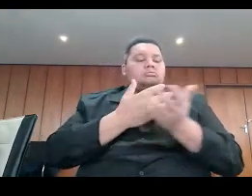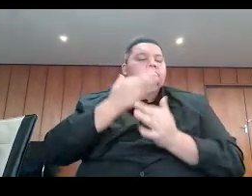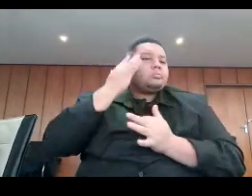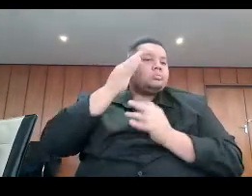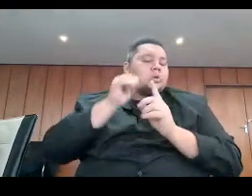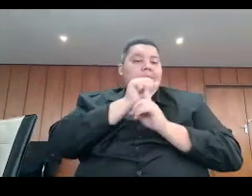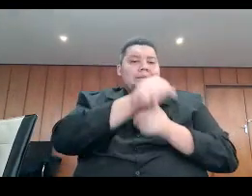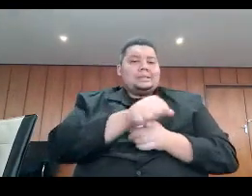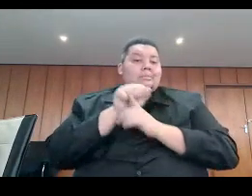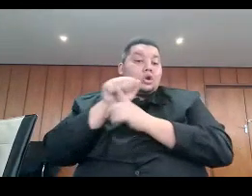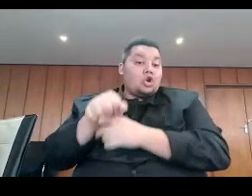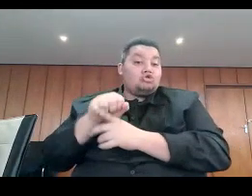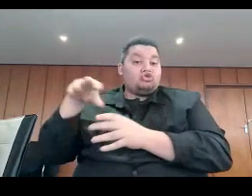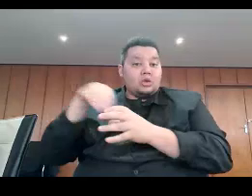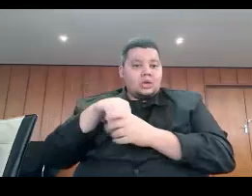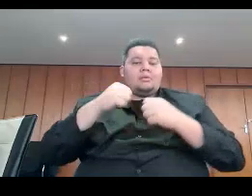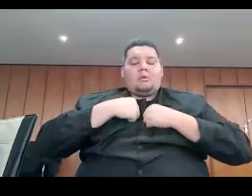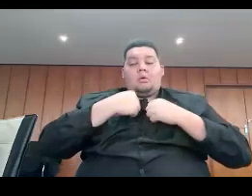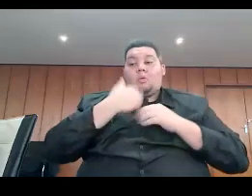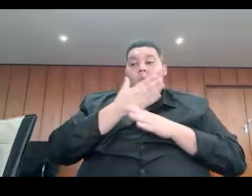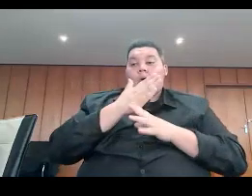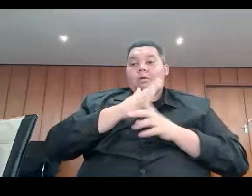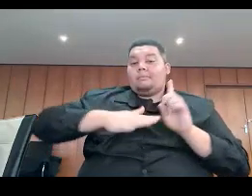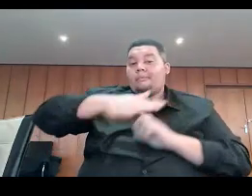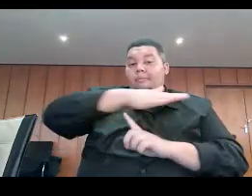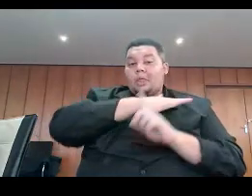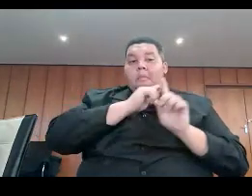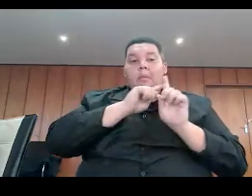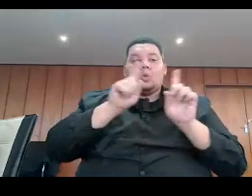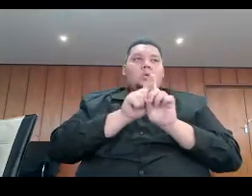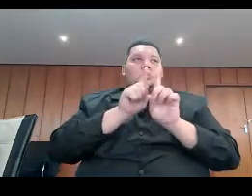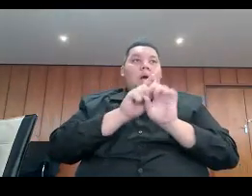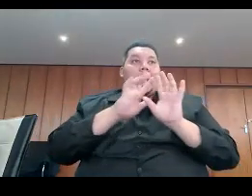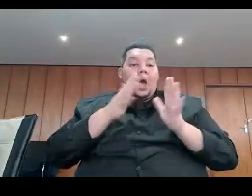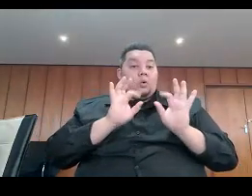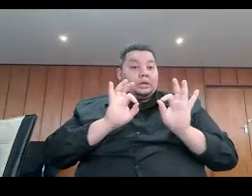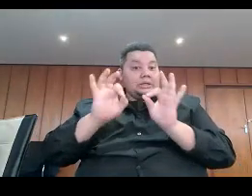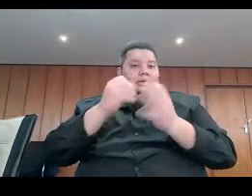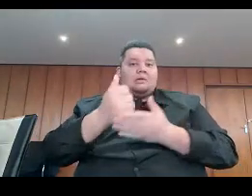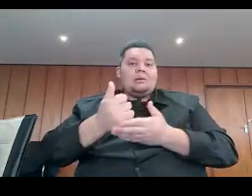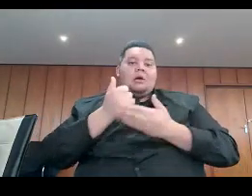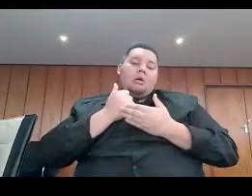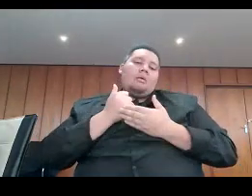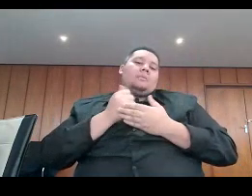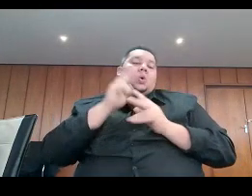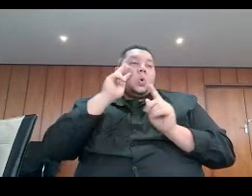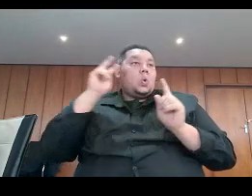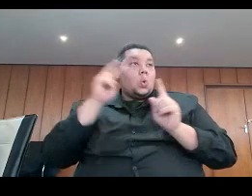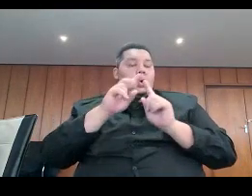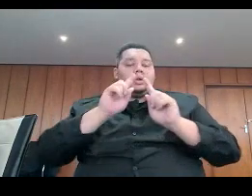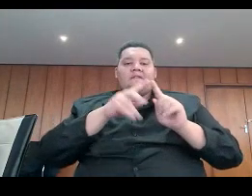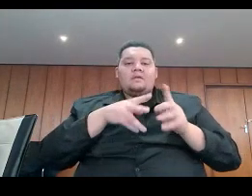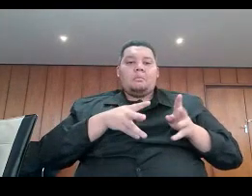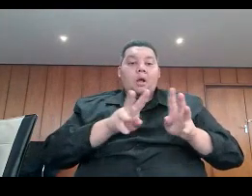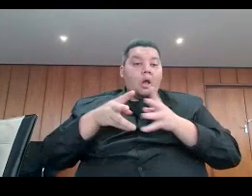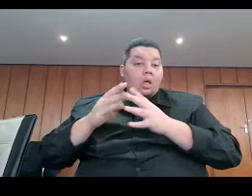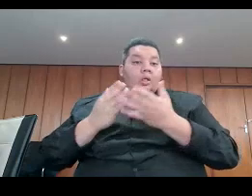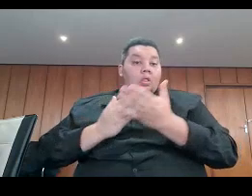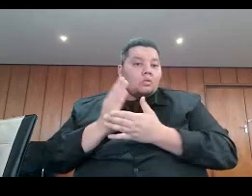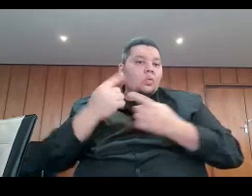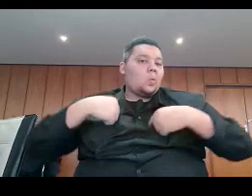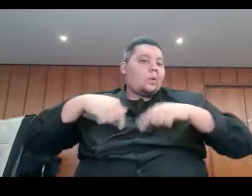our professions and how that actually helps with us looking at a pathway through which we